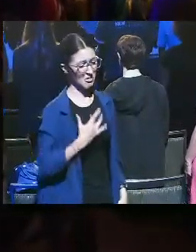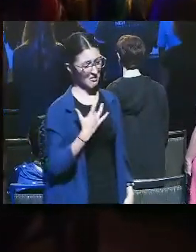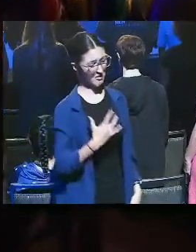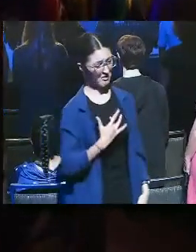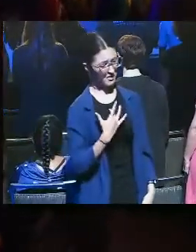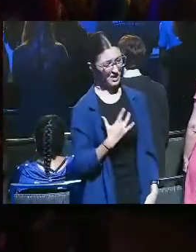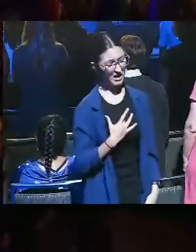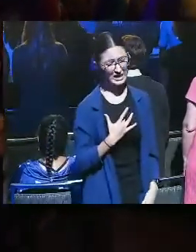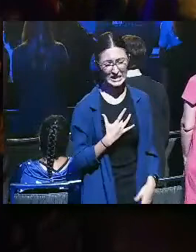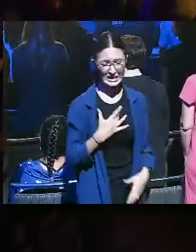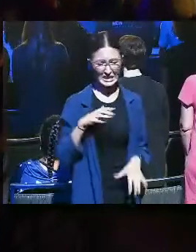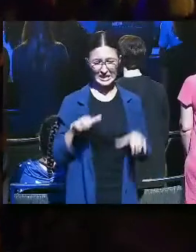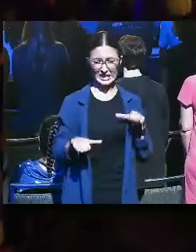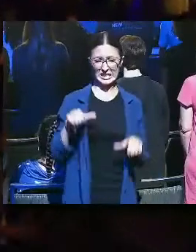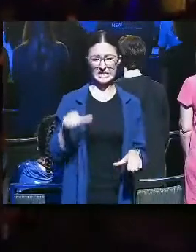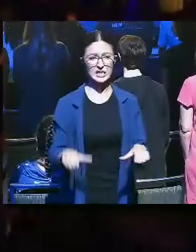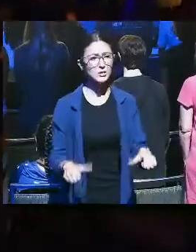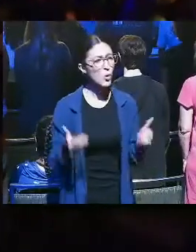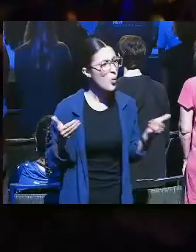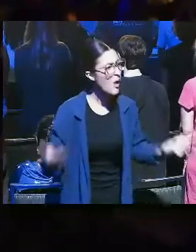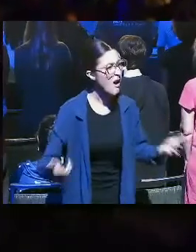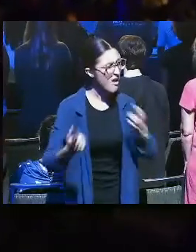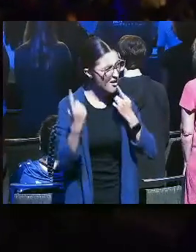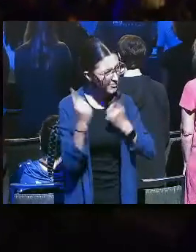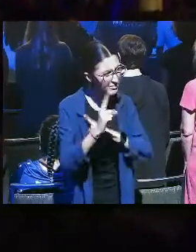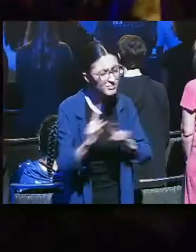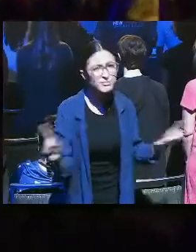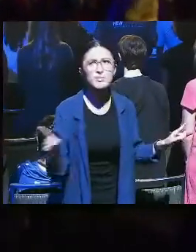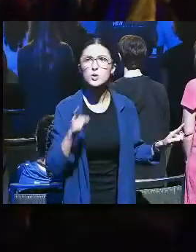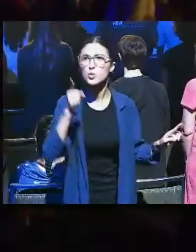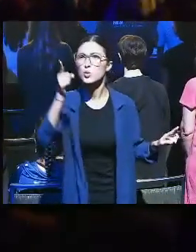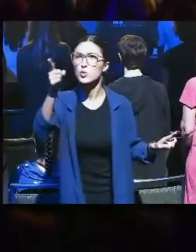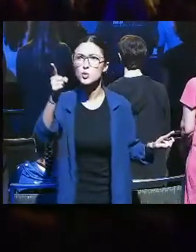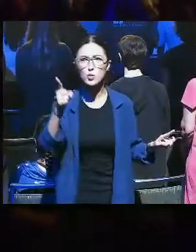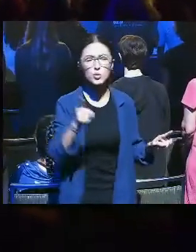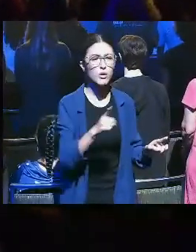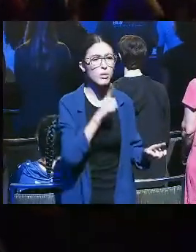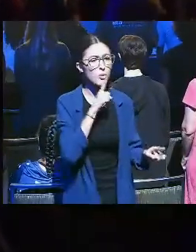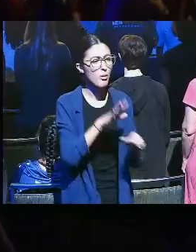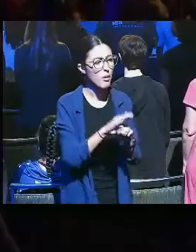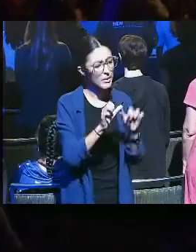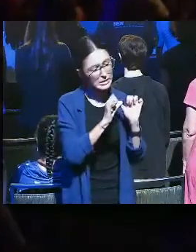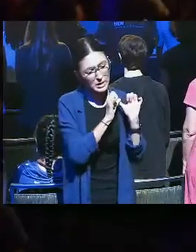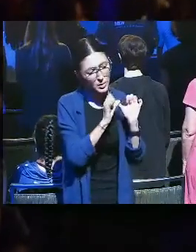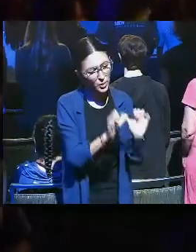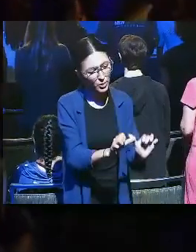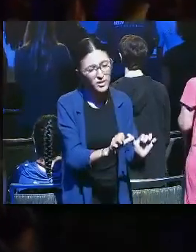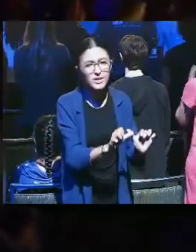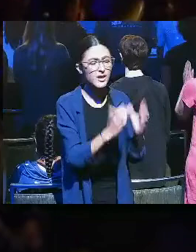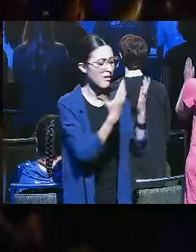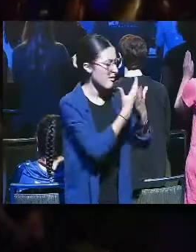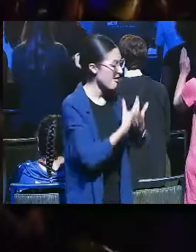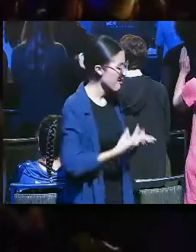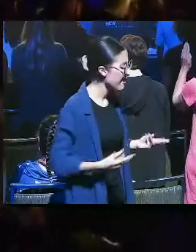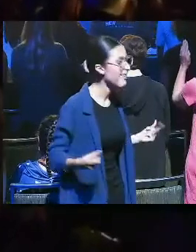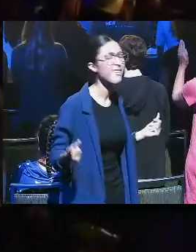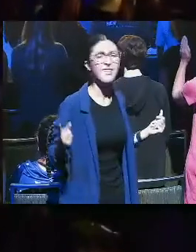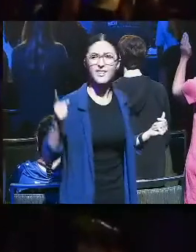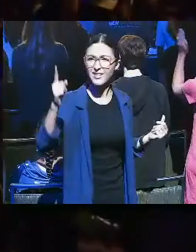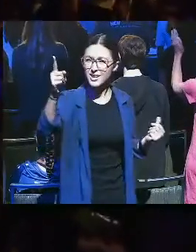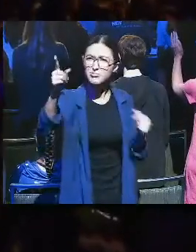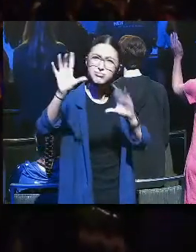in our faith, we say, Waymaker, here in the world, declare this today. Promise me light in